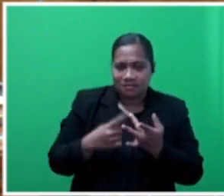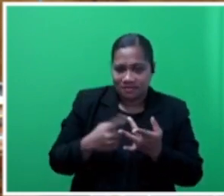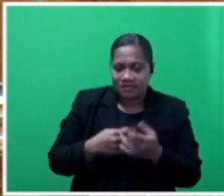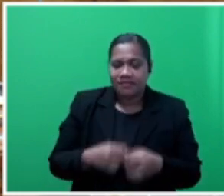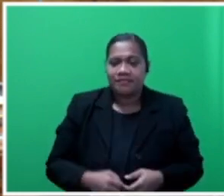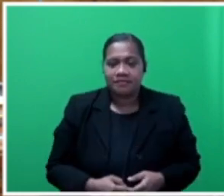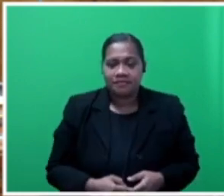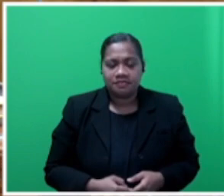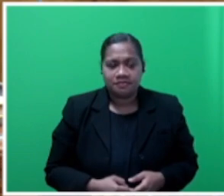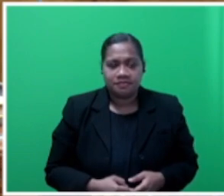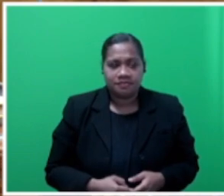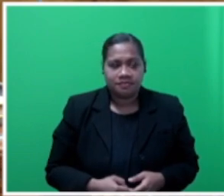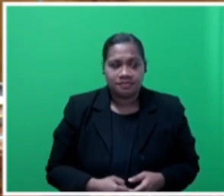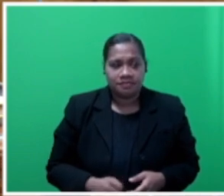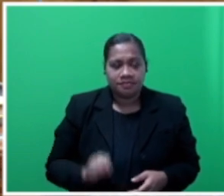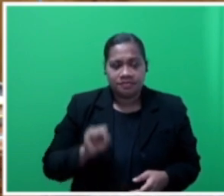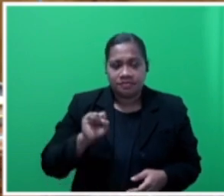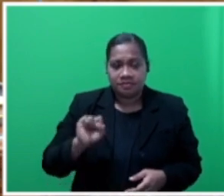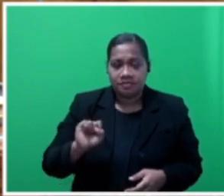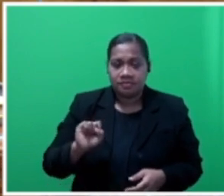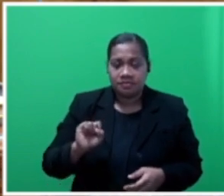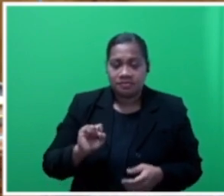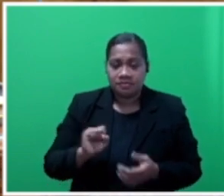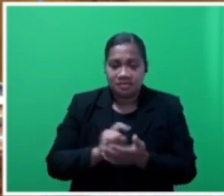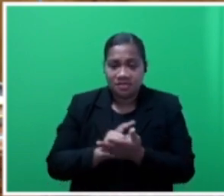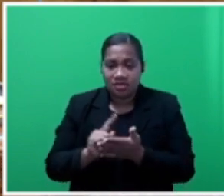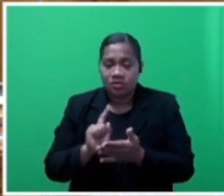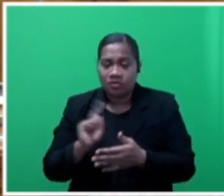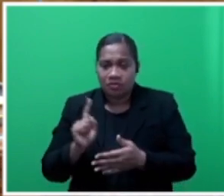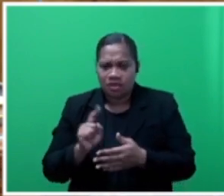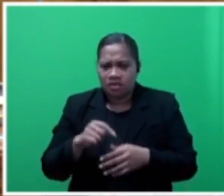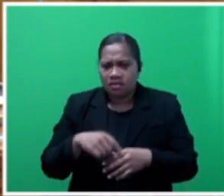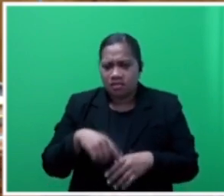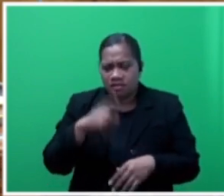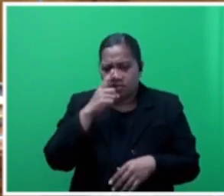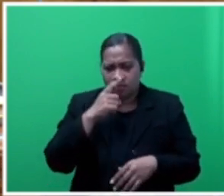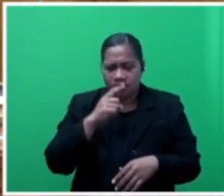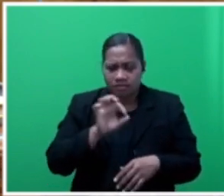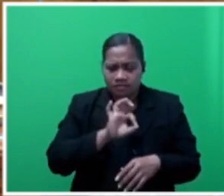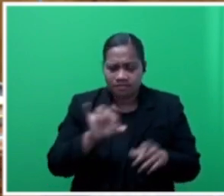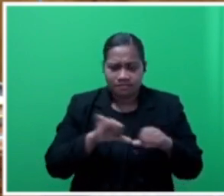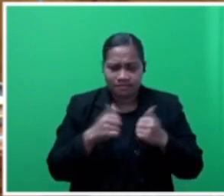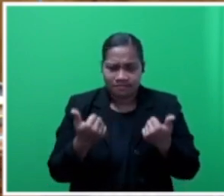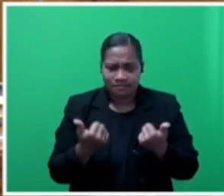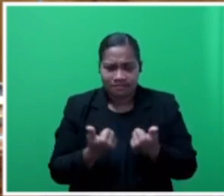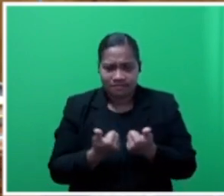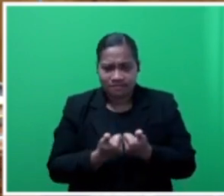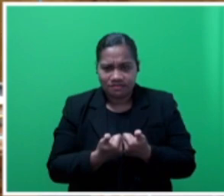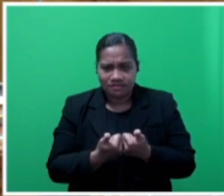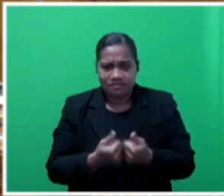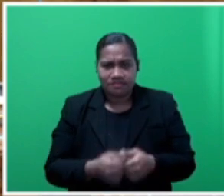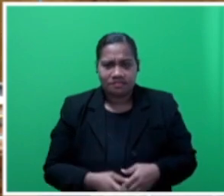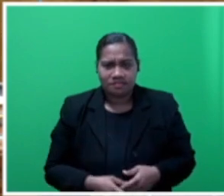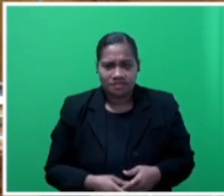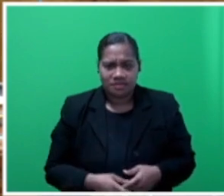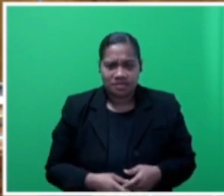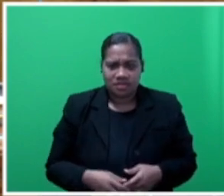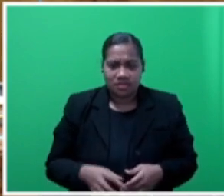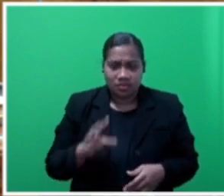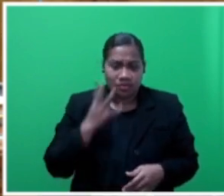buzzword, when people disagree or suggest alternatives, they are accused of being un-Fijian.